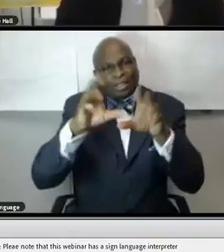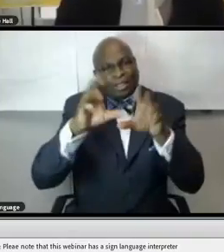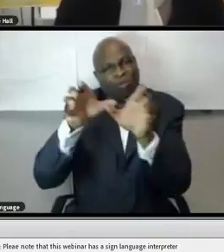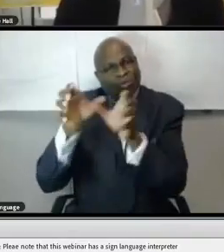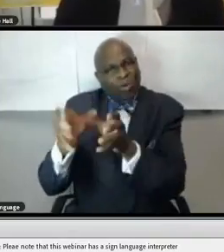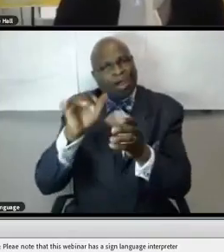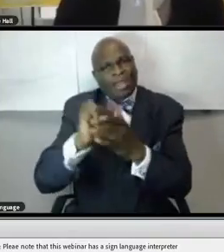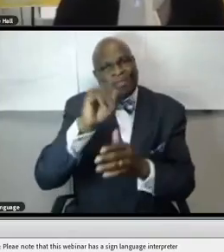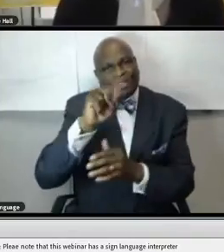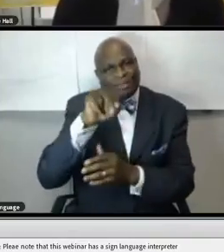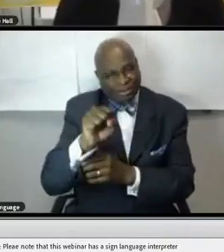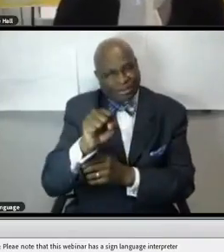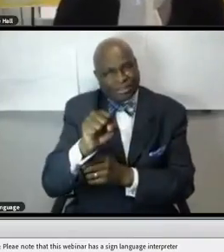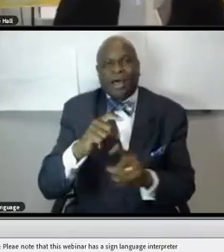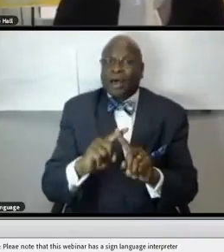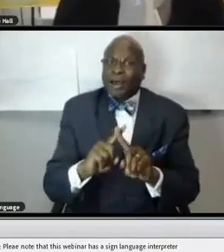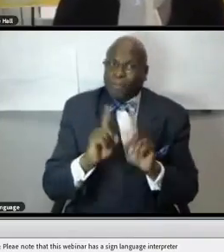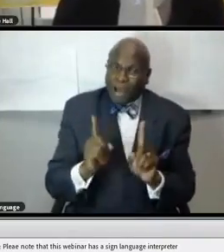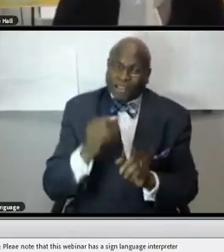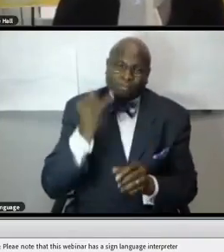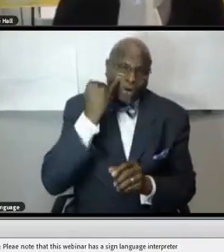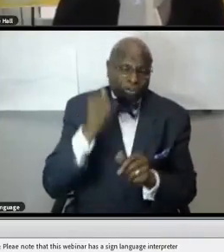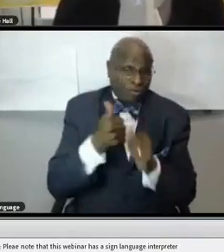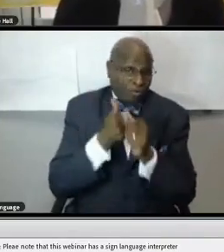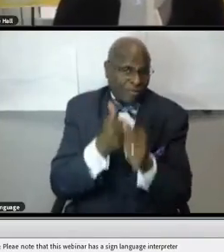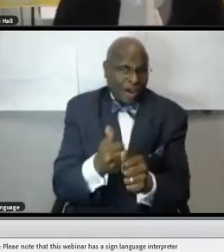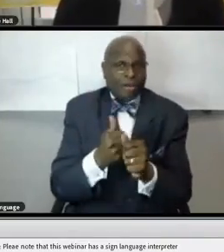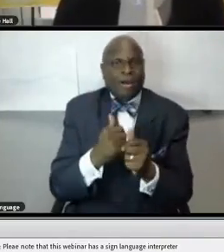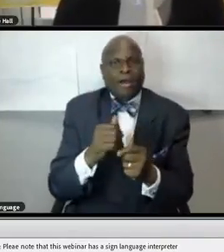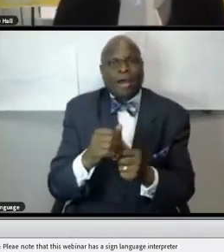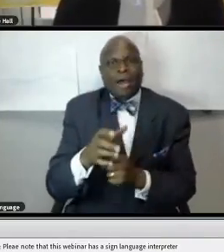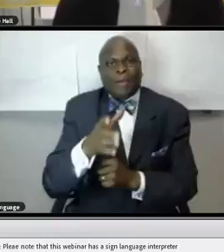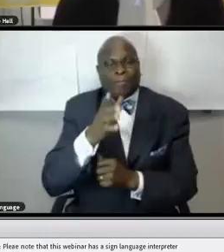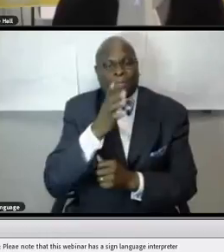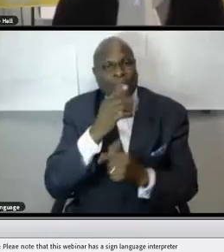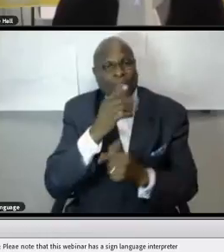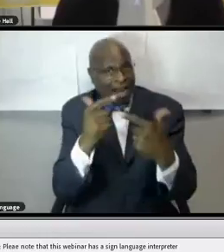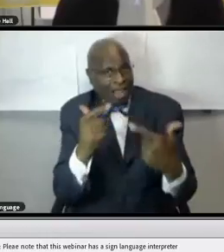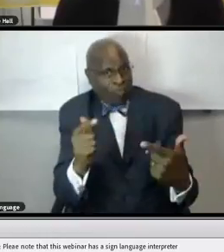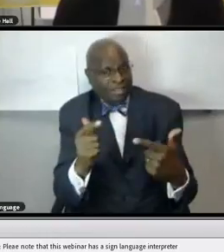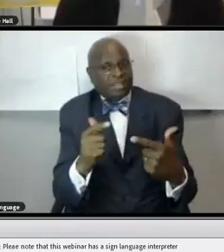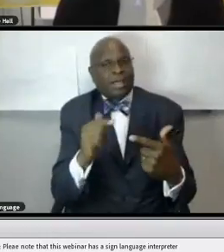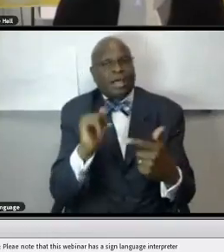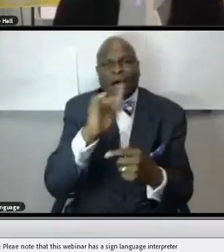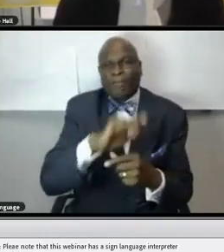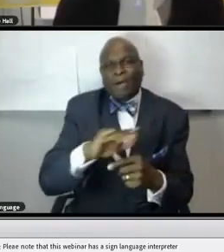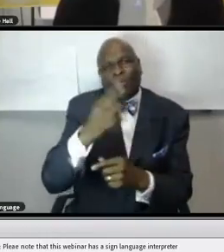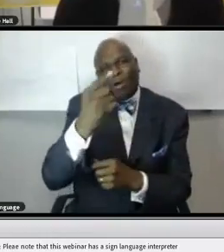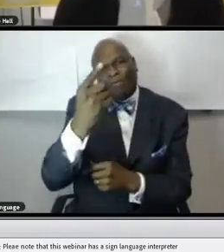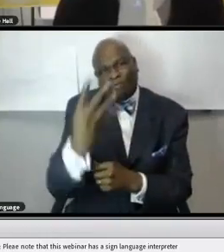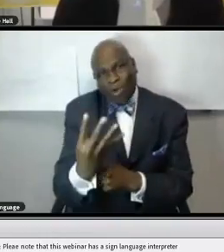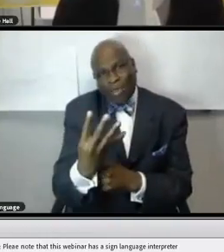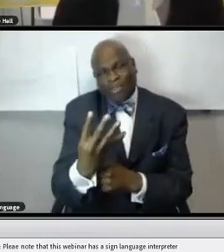into that category. However, if you go by mother tongue, it's about a quarter of the